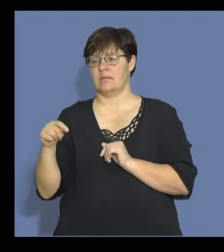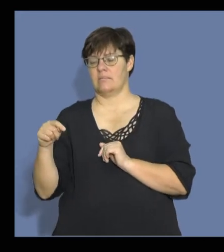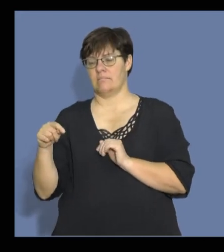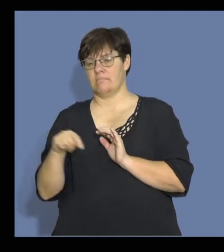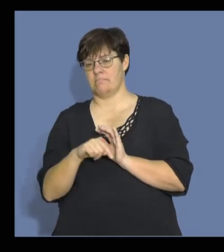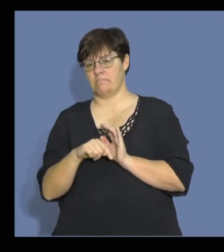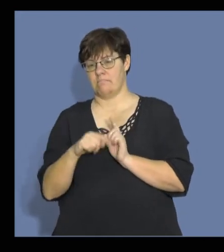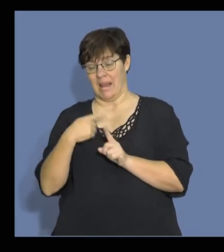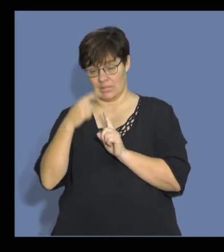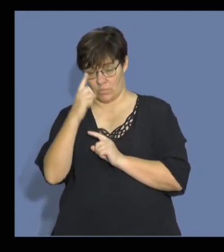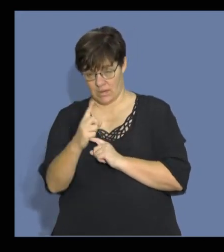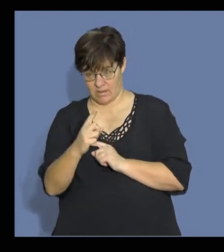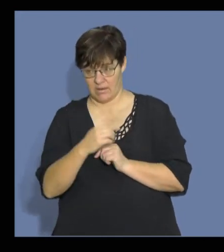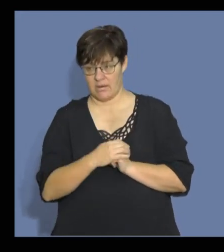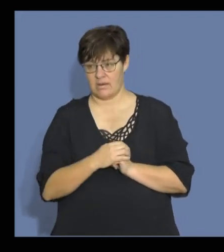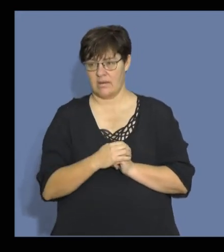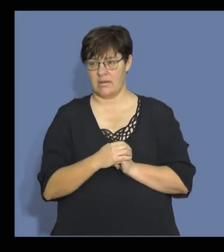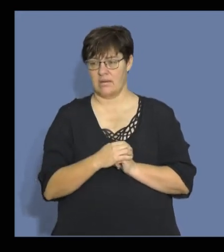minus 1 is plus 1.